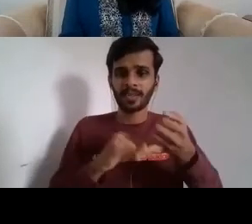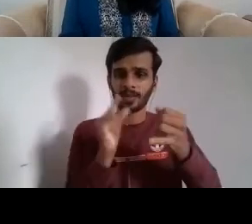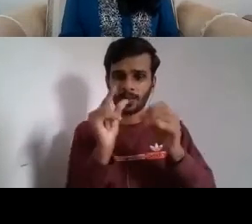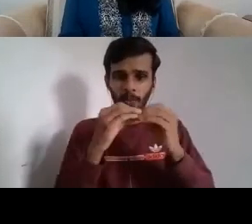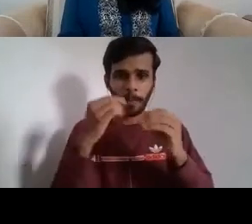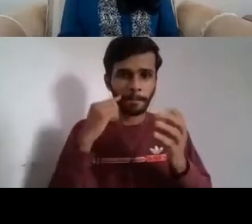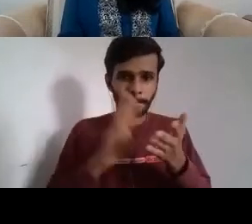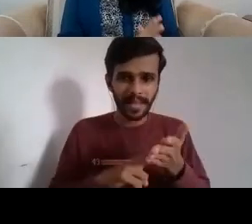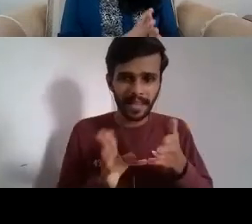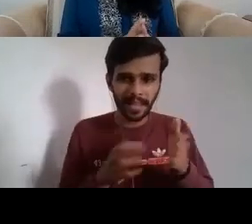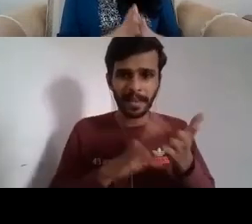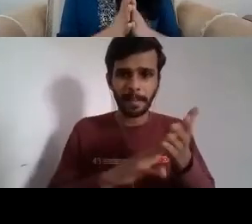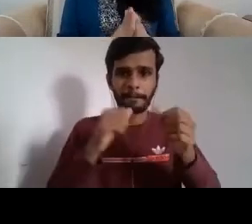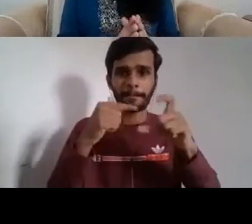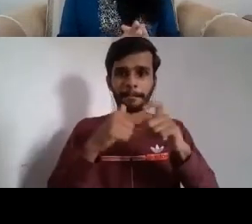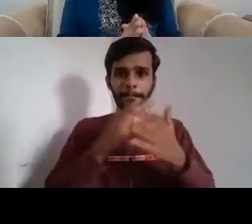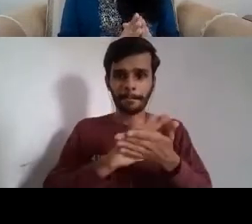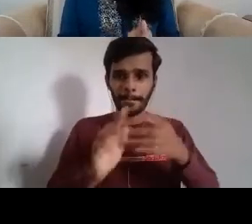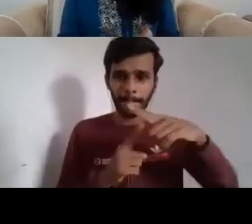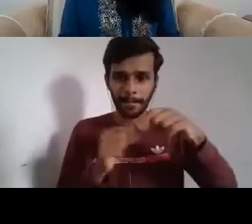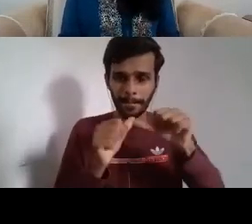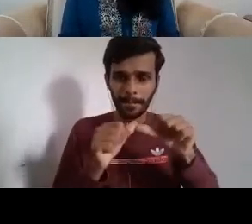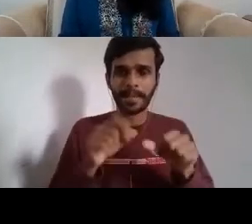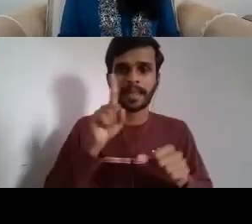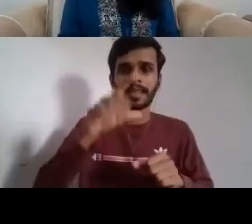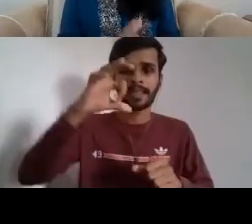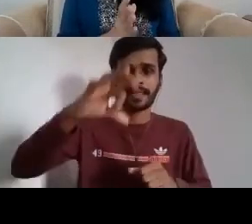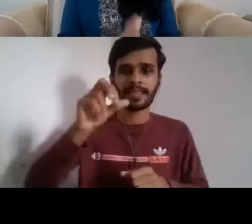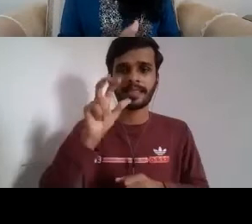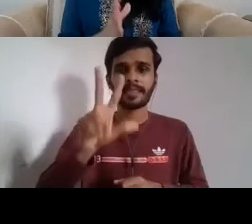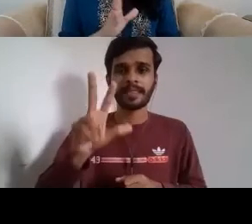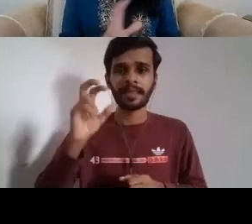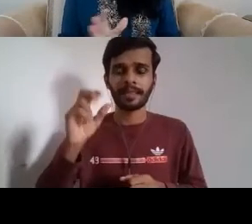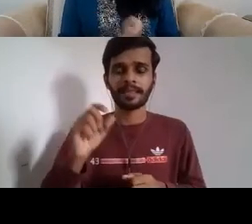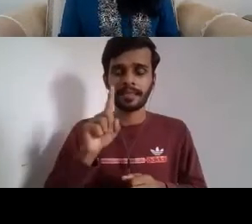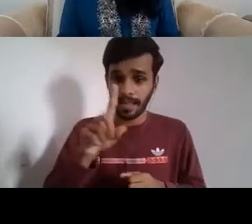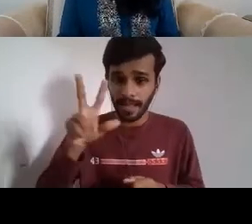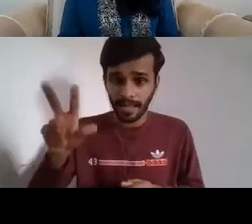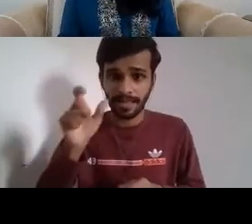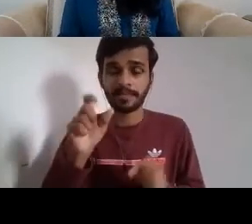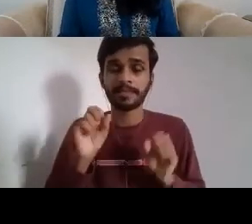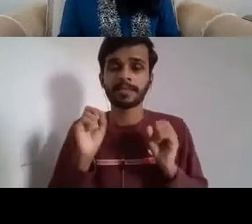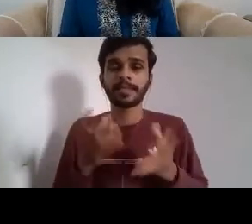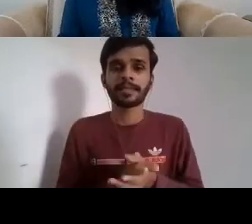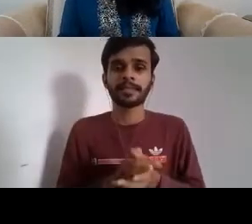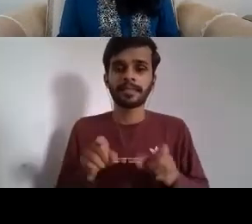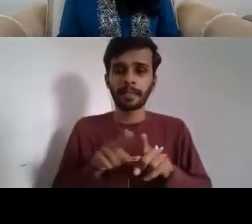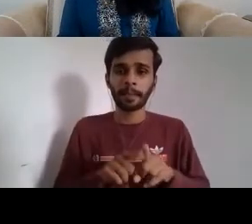1980. It was composed of 40 Indian ragas and unusual time signatures.